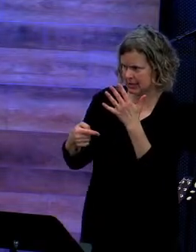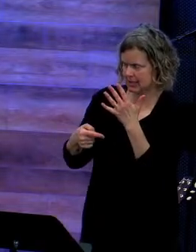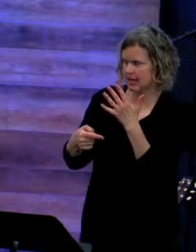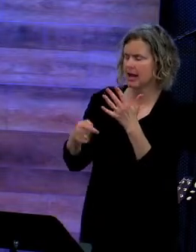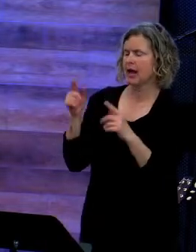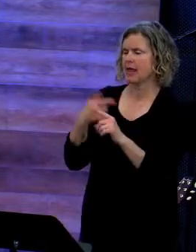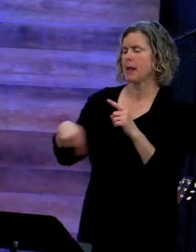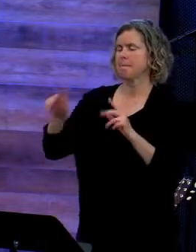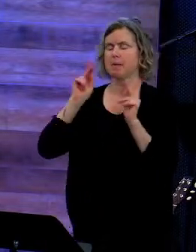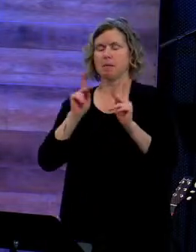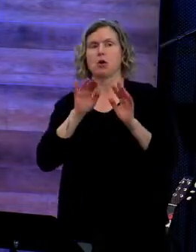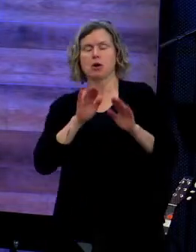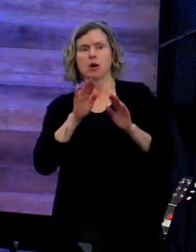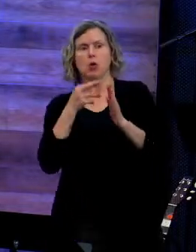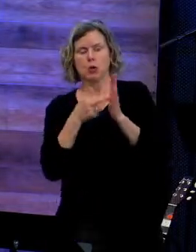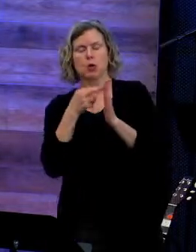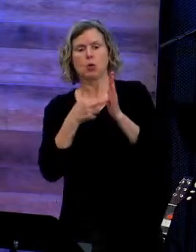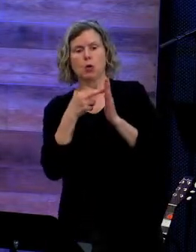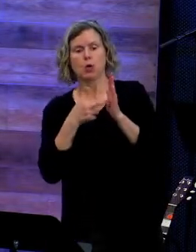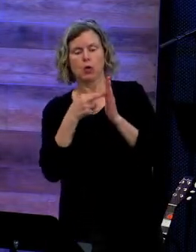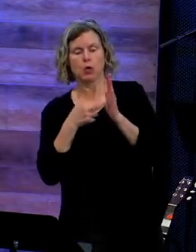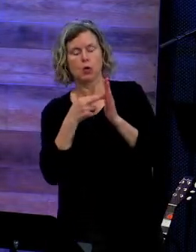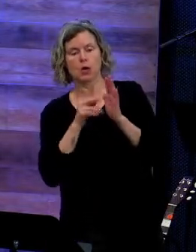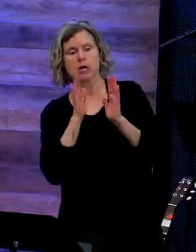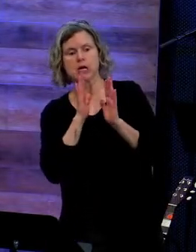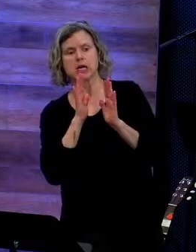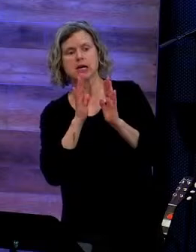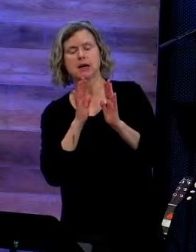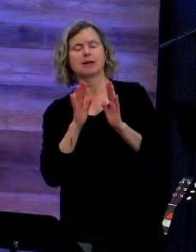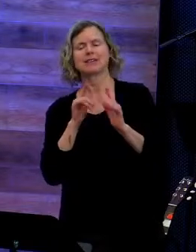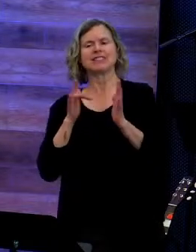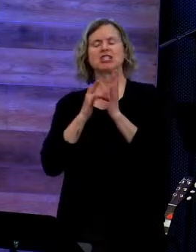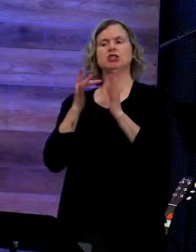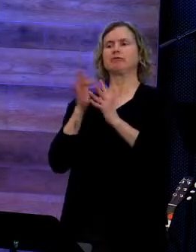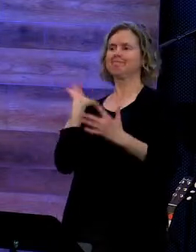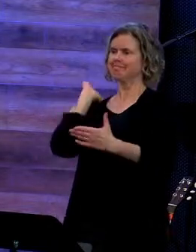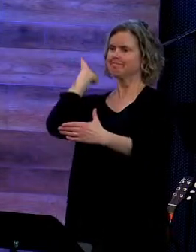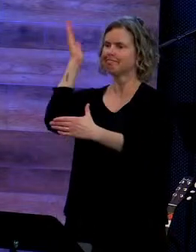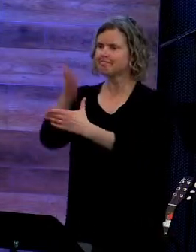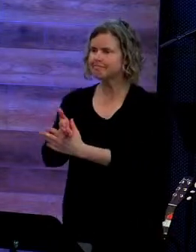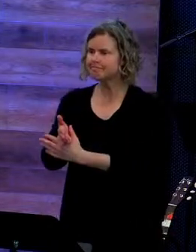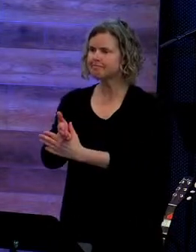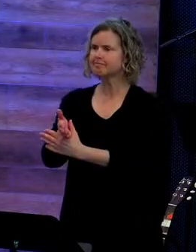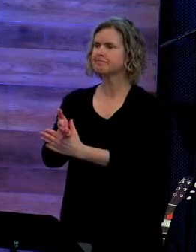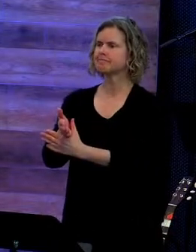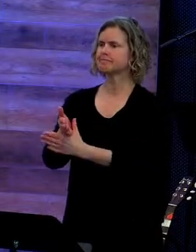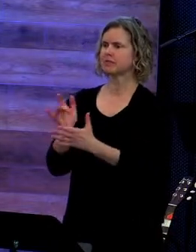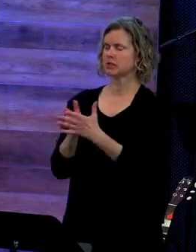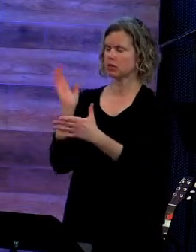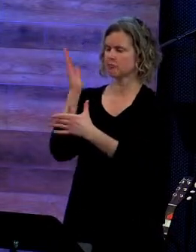Jesus stands up in front of all the religious leaders, and he says this. Look at Matthew 11, verse